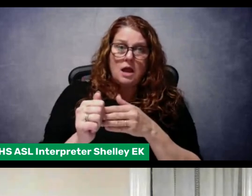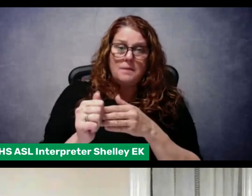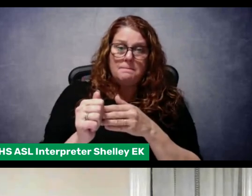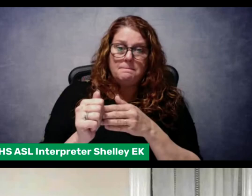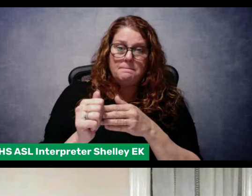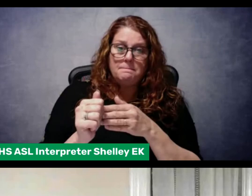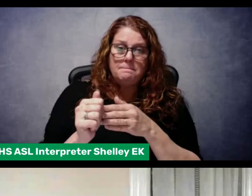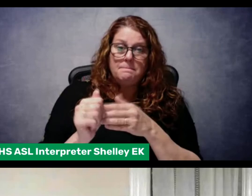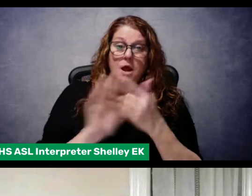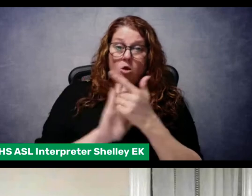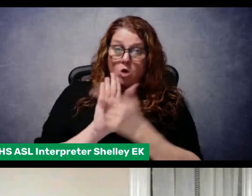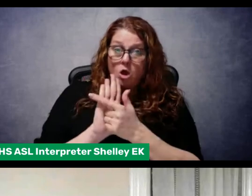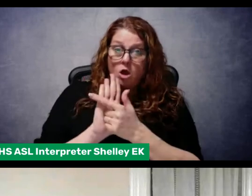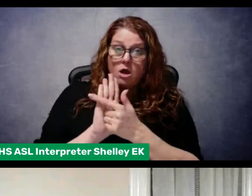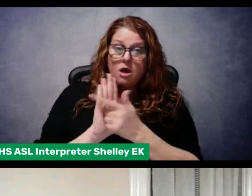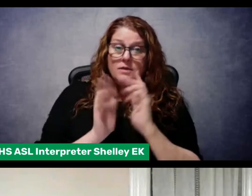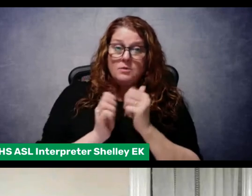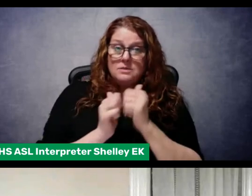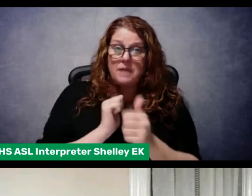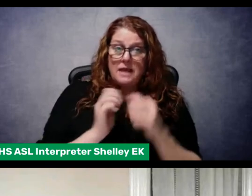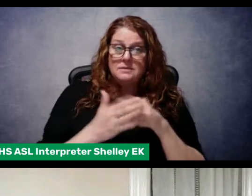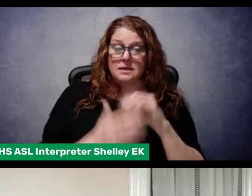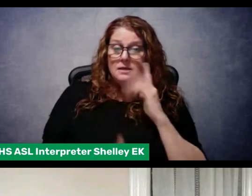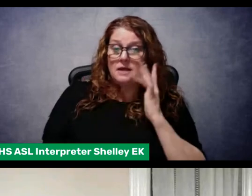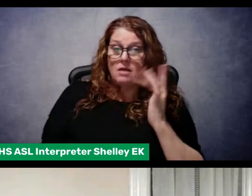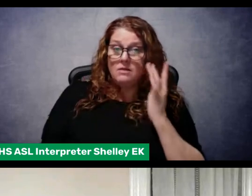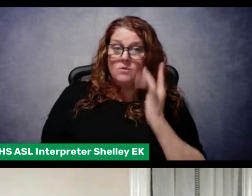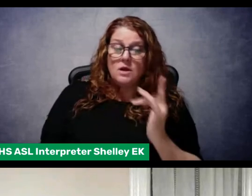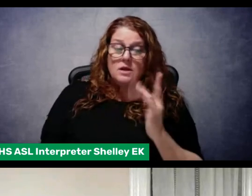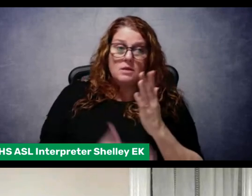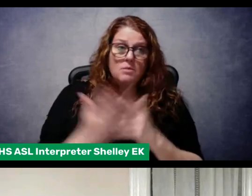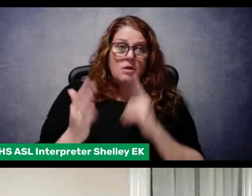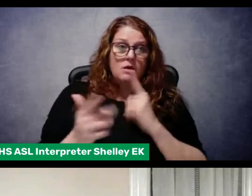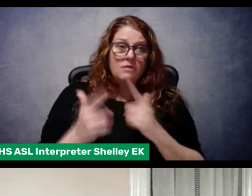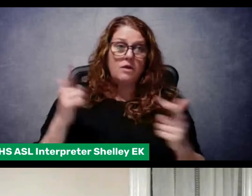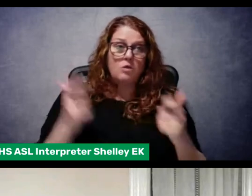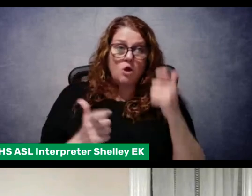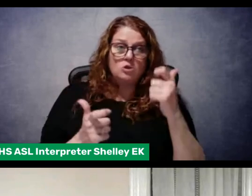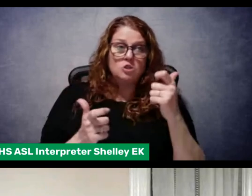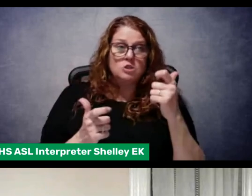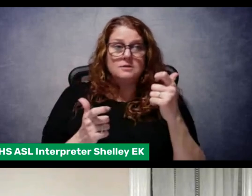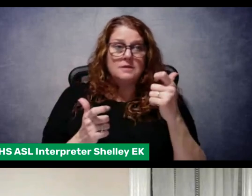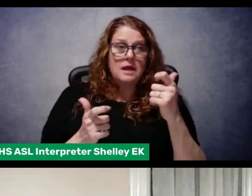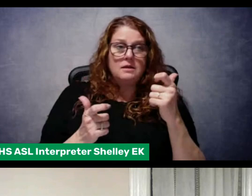a law. It was passed in California. It was part of a larger kind of